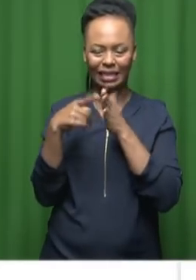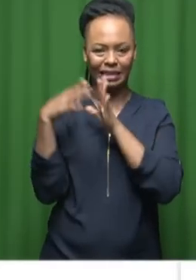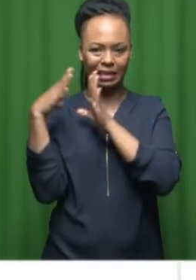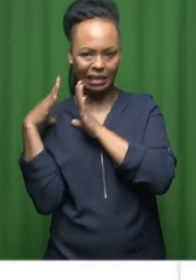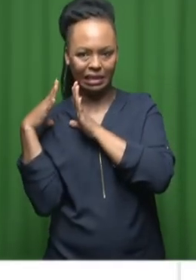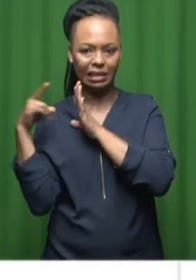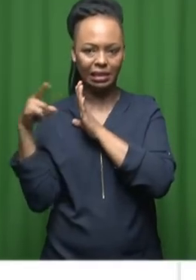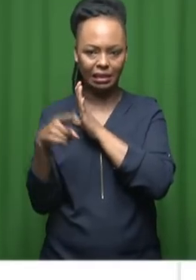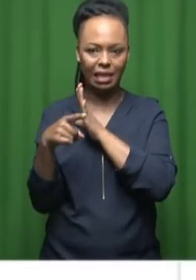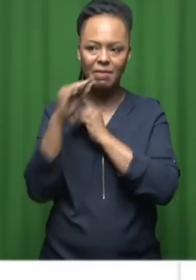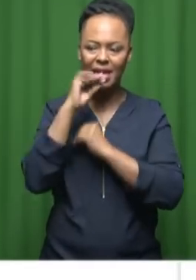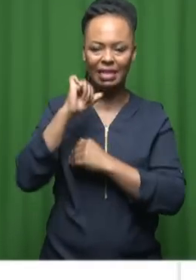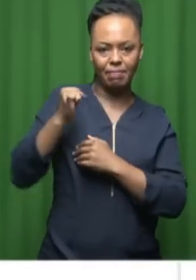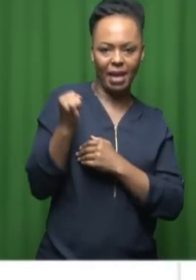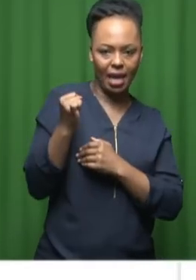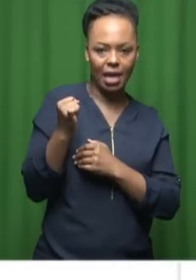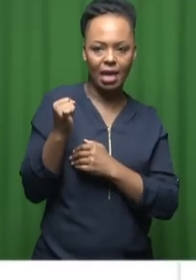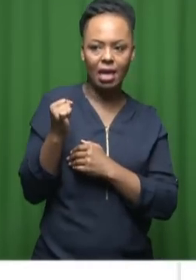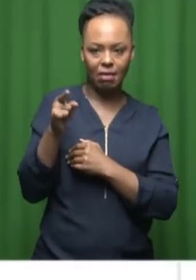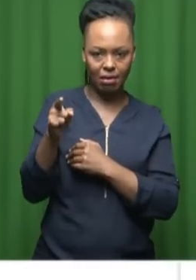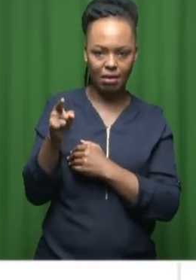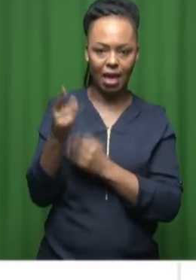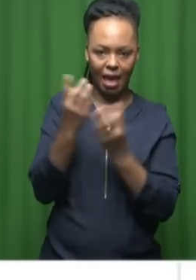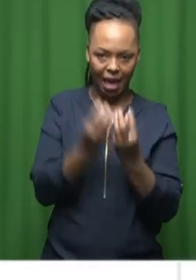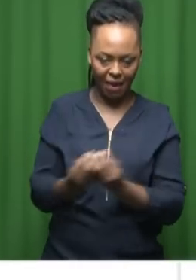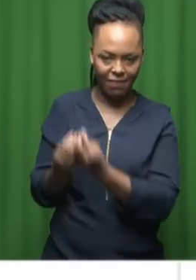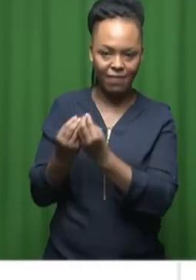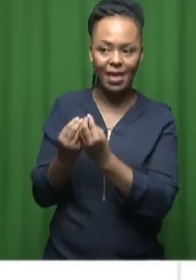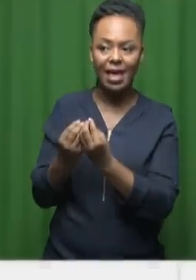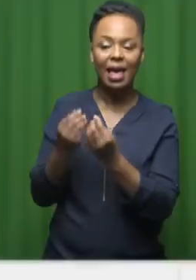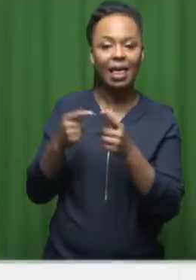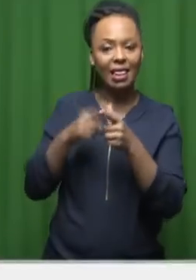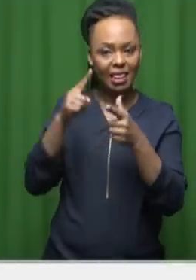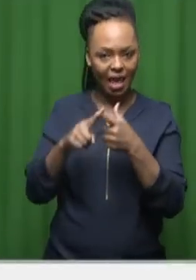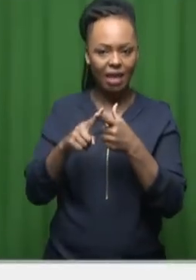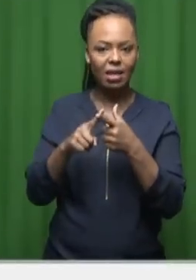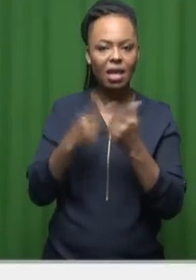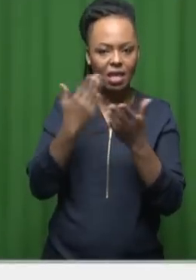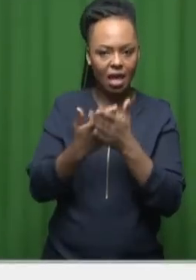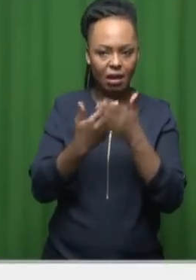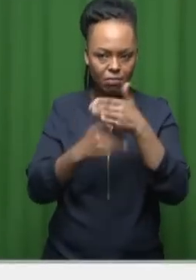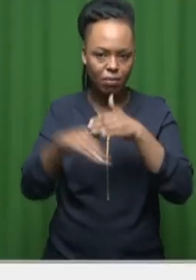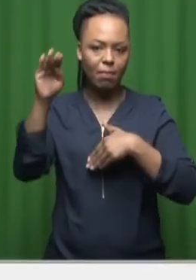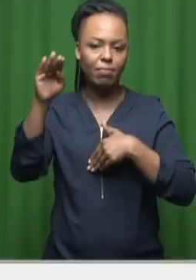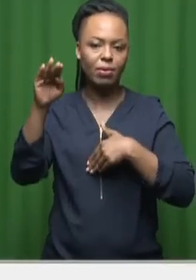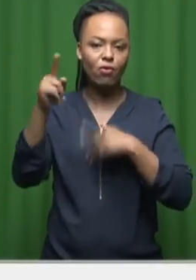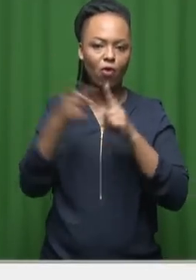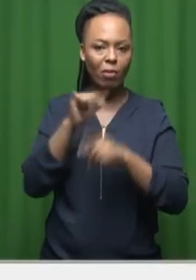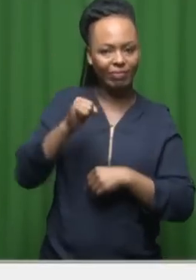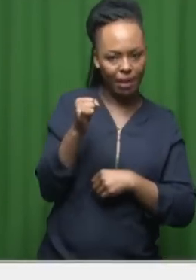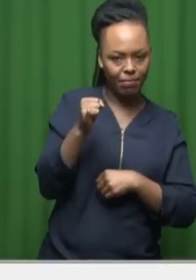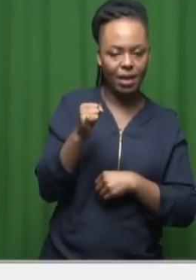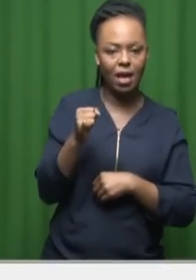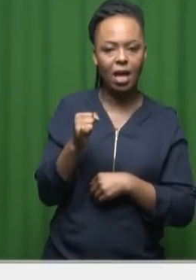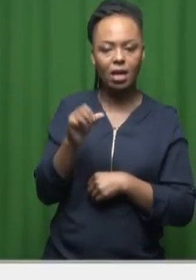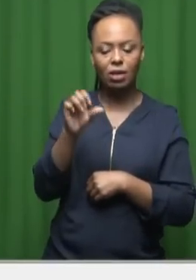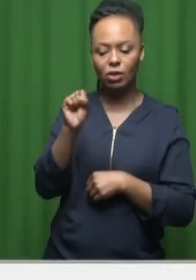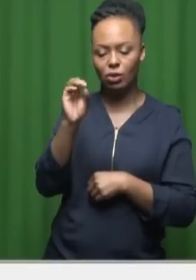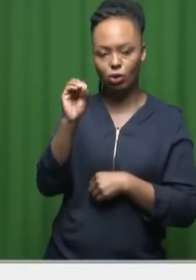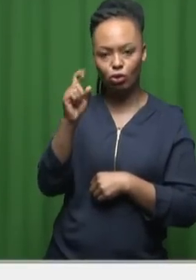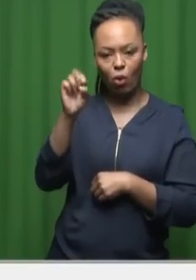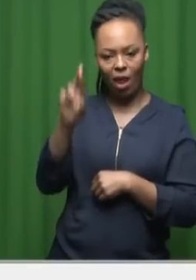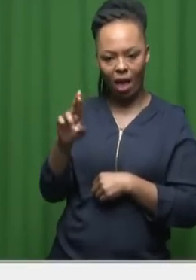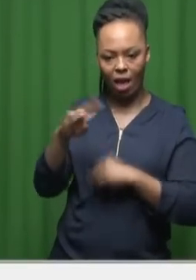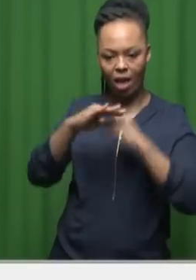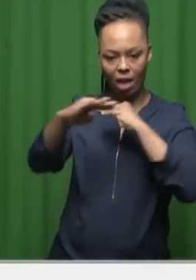spare, so it goes into storage, and it can then come out of storage. Let's put some solar in. There we go. There's some solar,